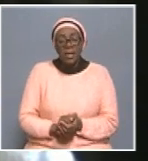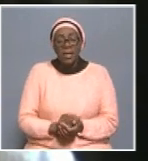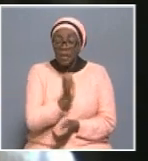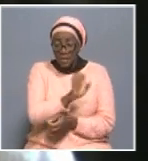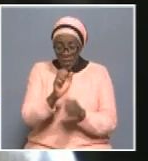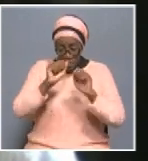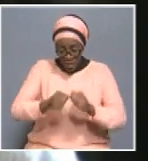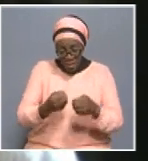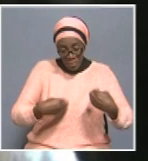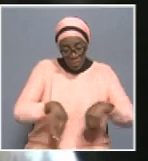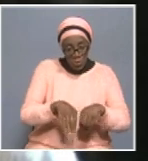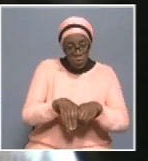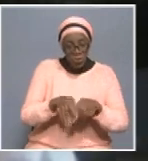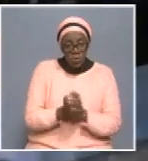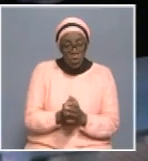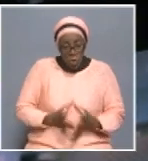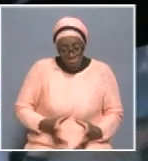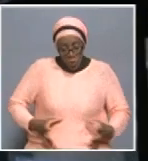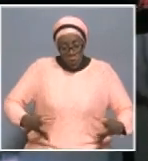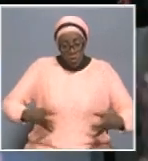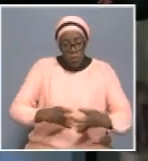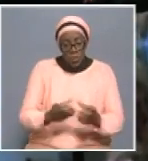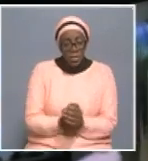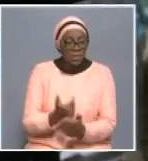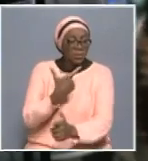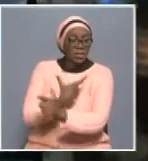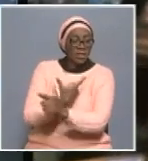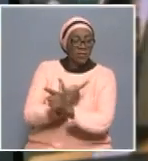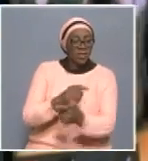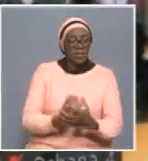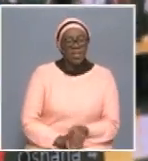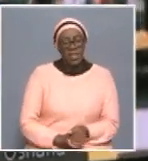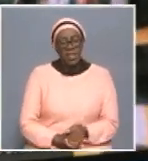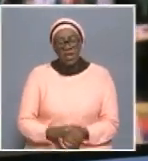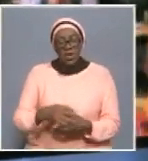its Congress, which Congress normally would require in excess of around 700